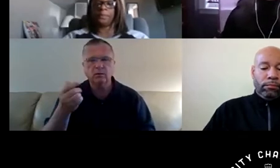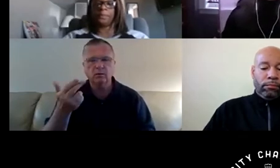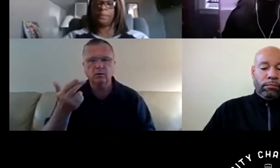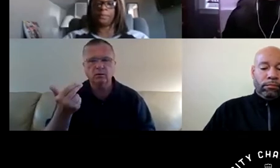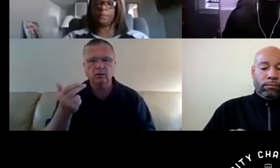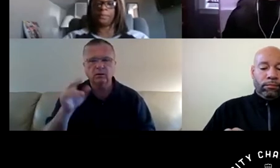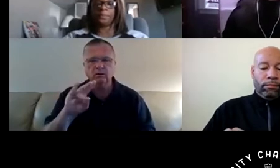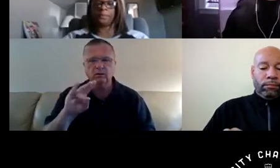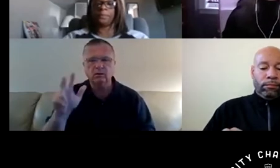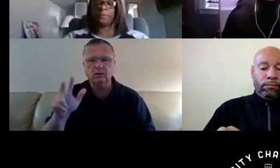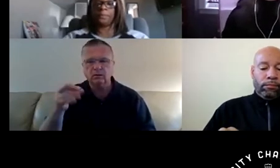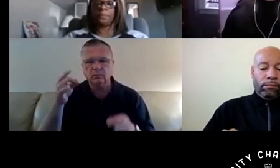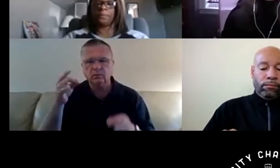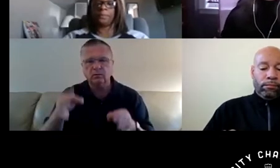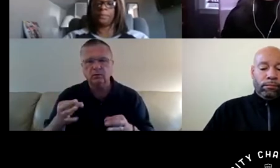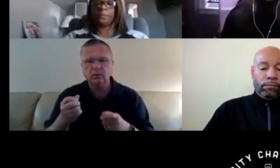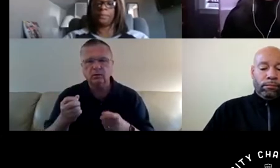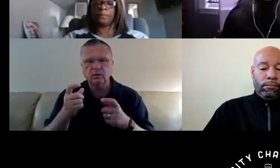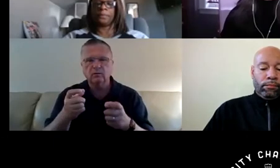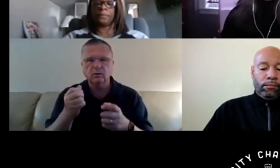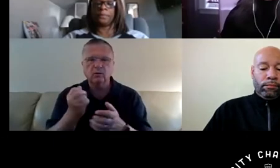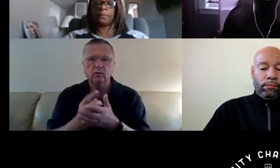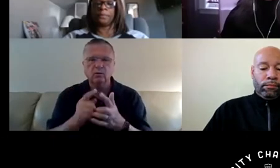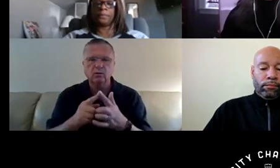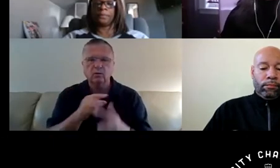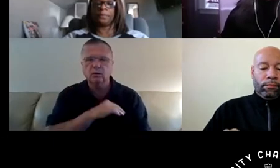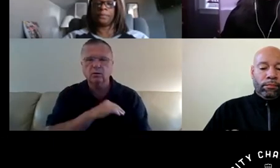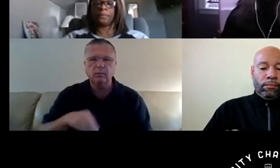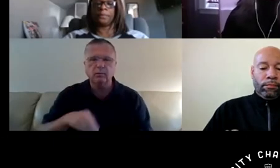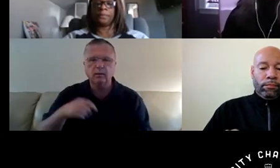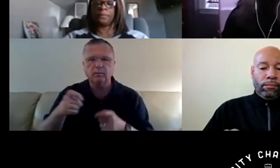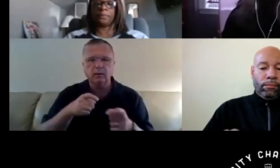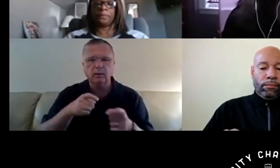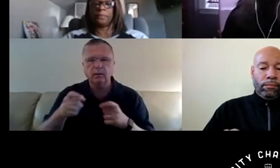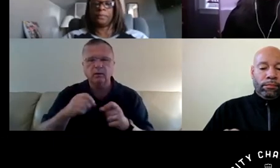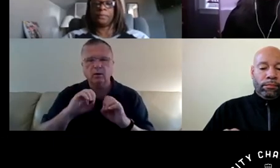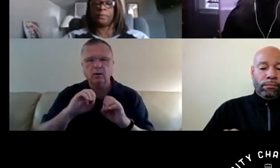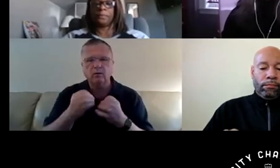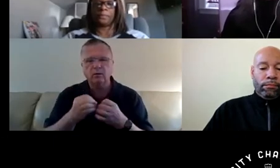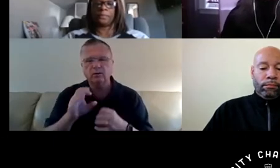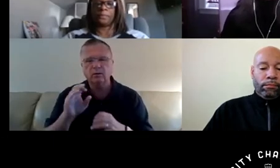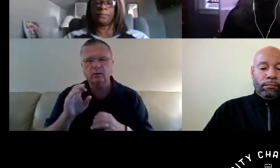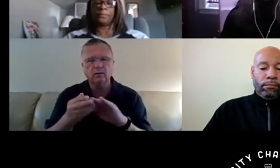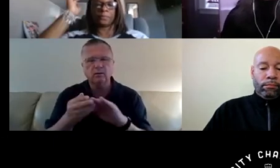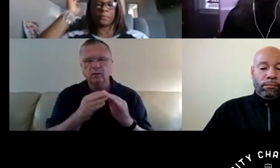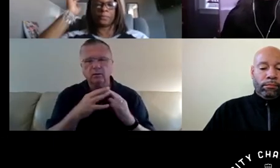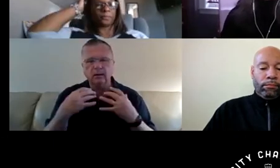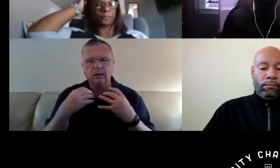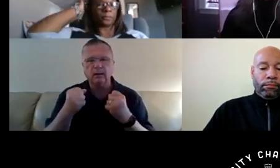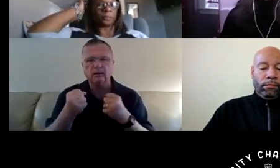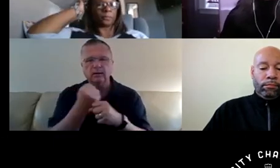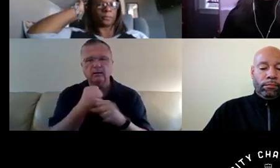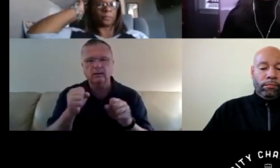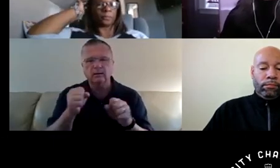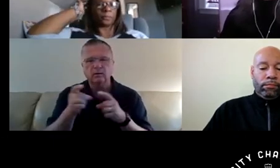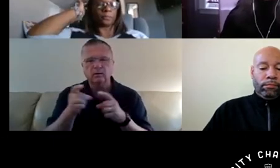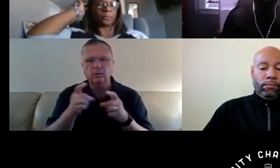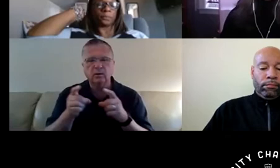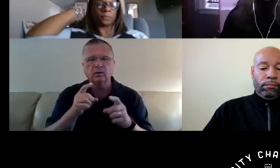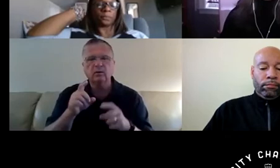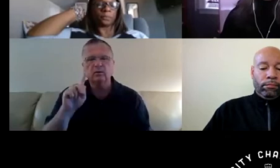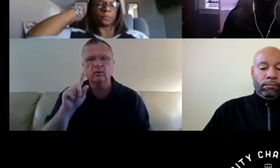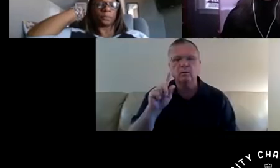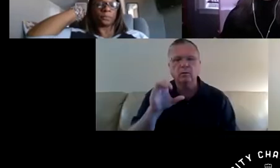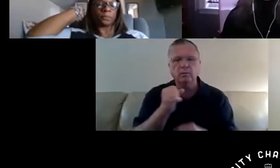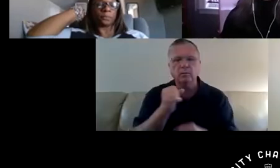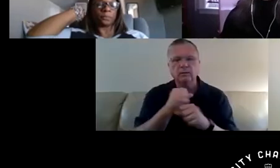1373, resolution authorizing the mayor, the manager of the Office of Community Health and Safety, and the director of the Department of Public Safety to enter